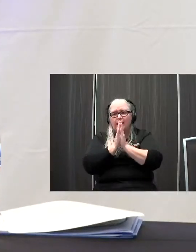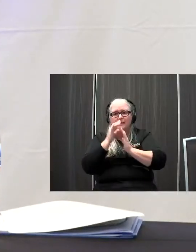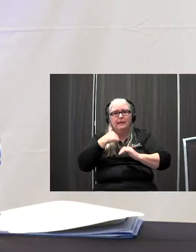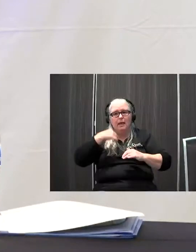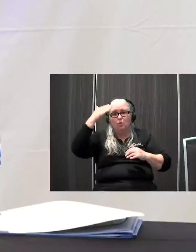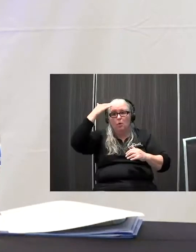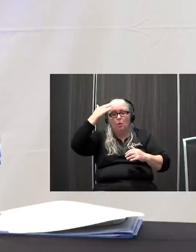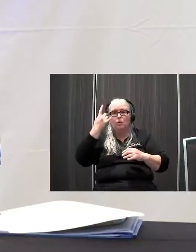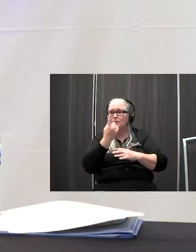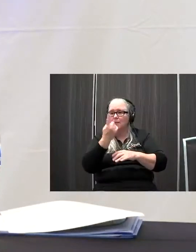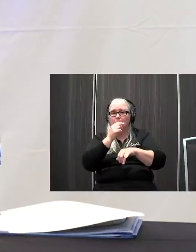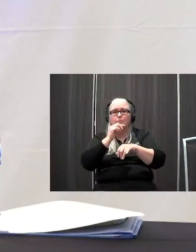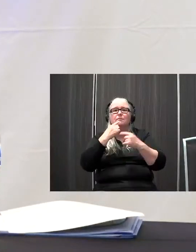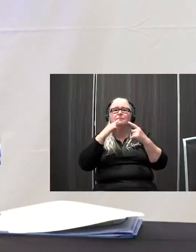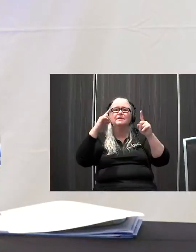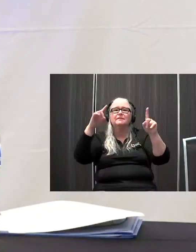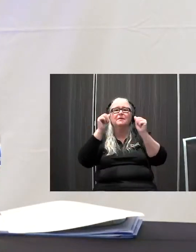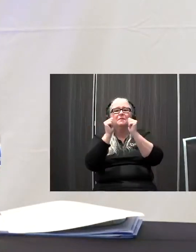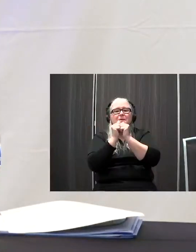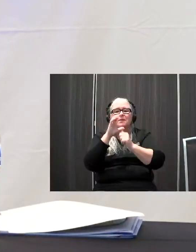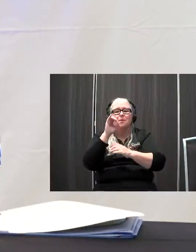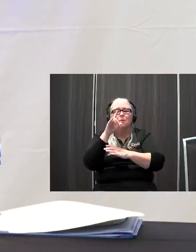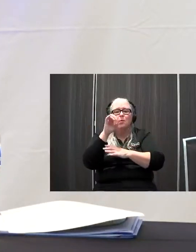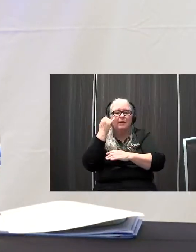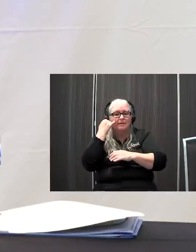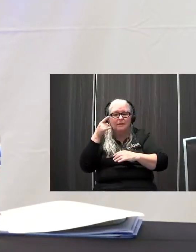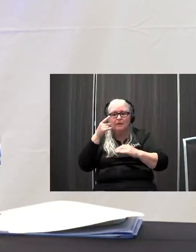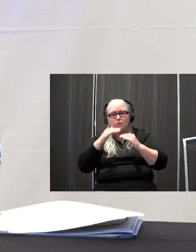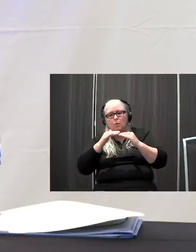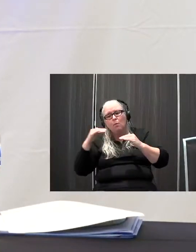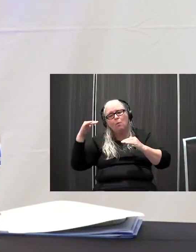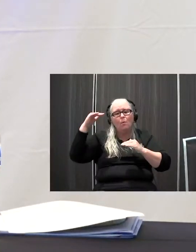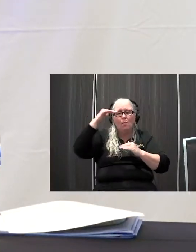with Cole is if he is overactive and